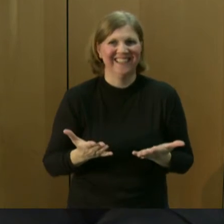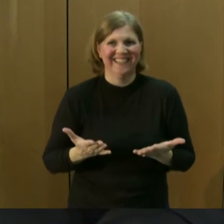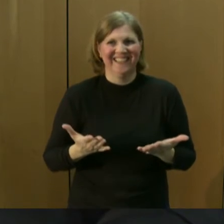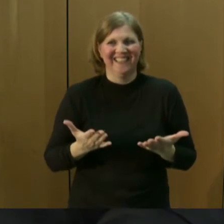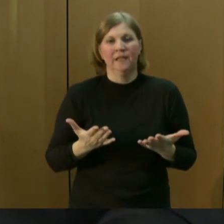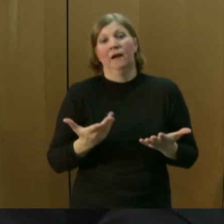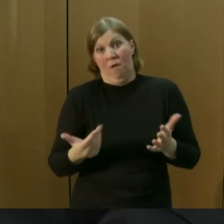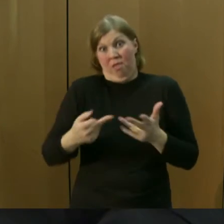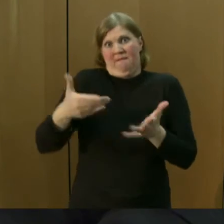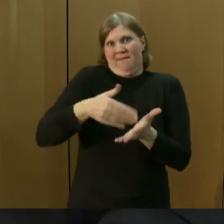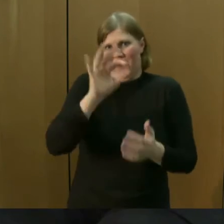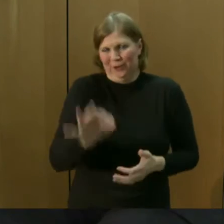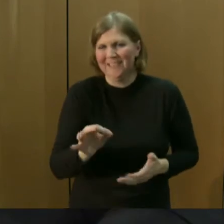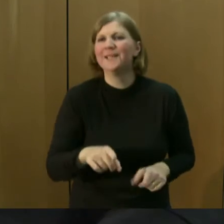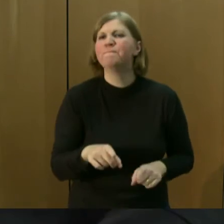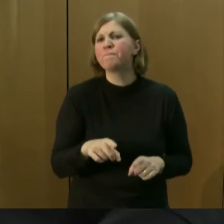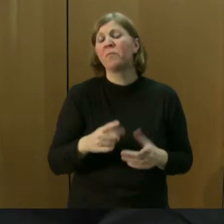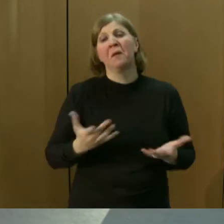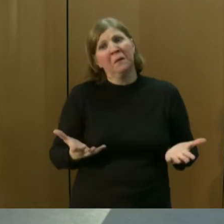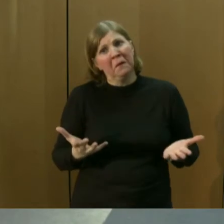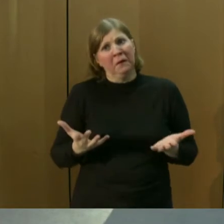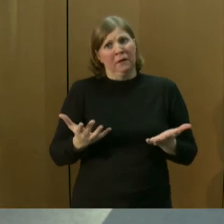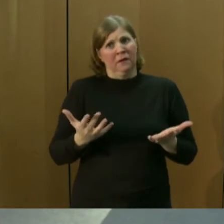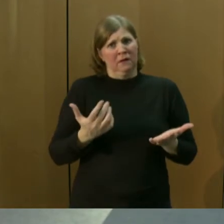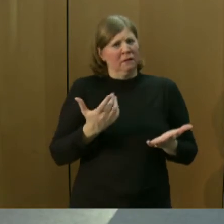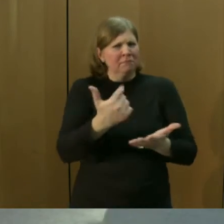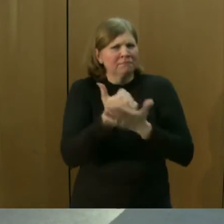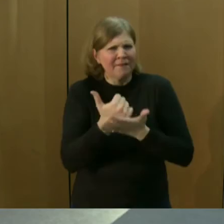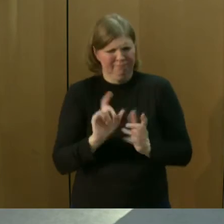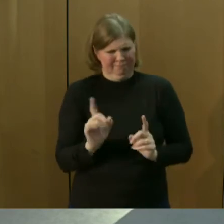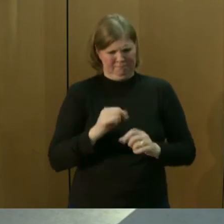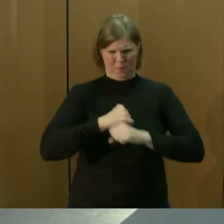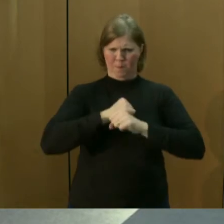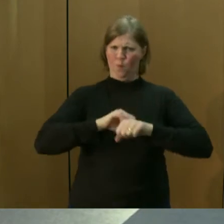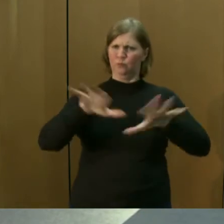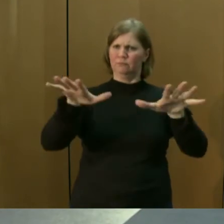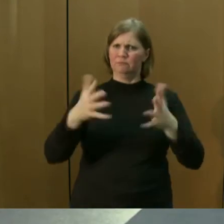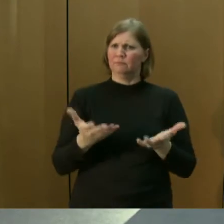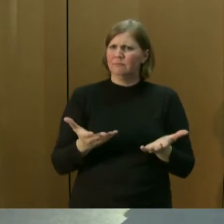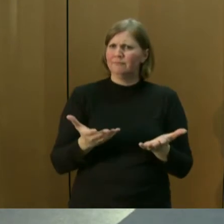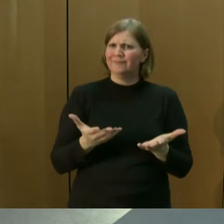festival this year? I think the promotion is the same no matter when you're coming.